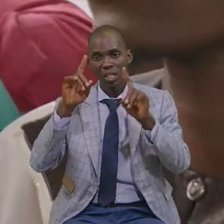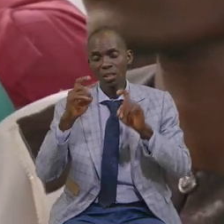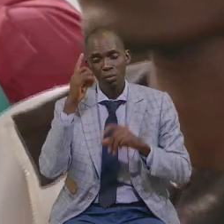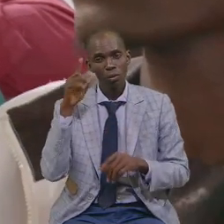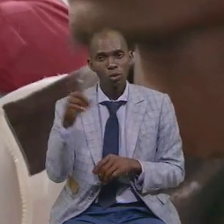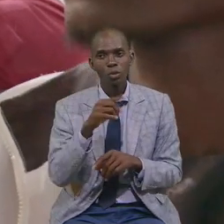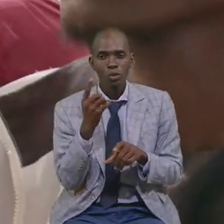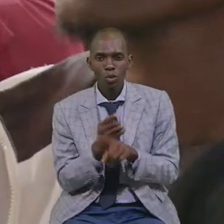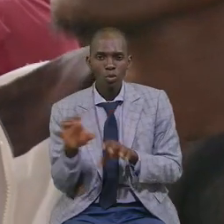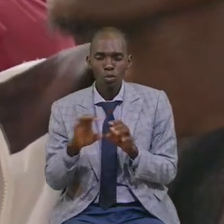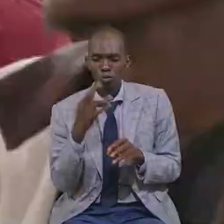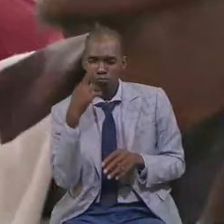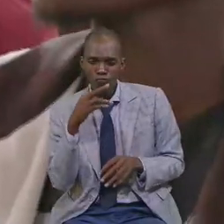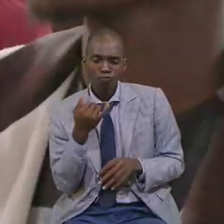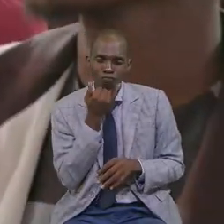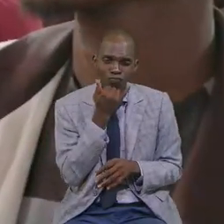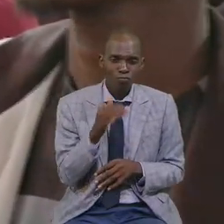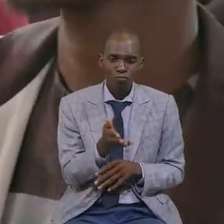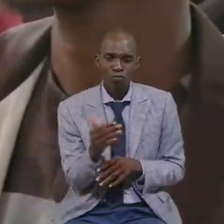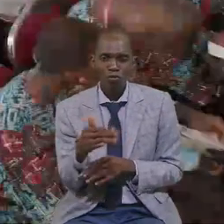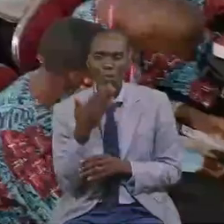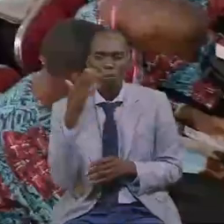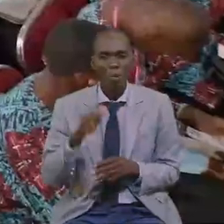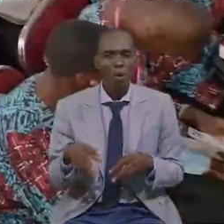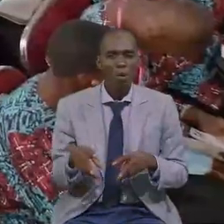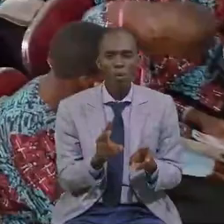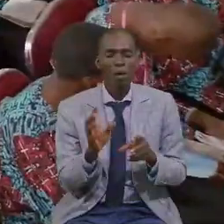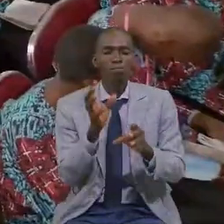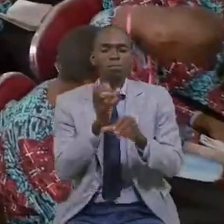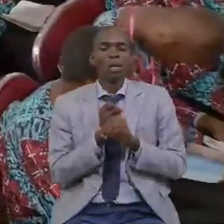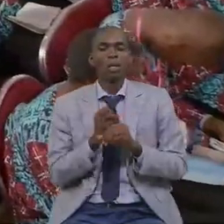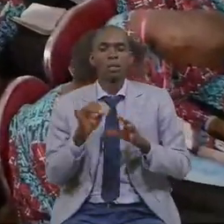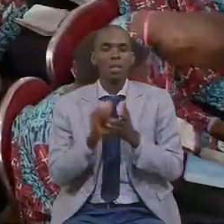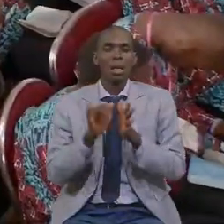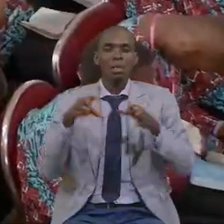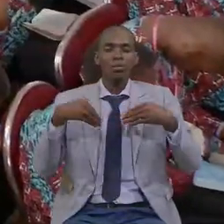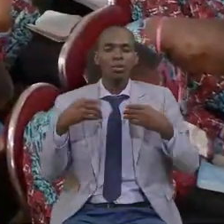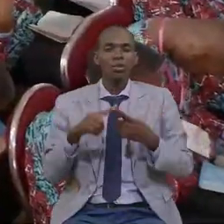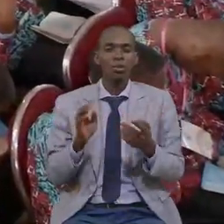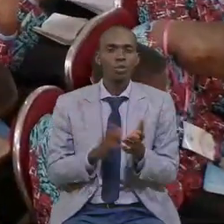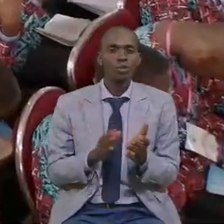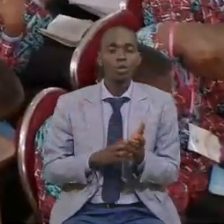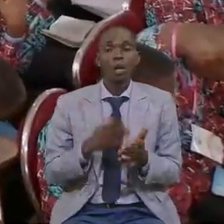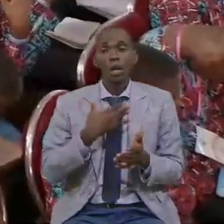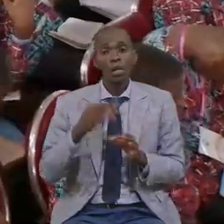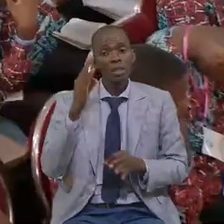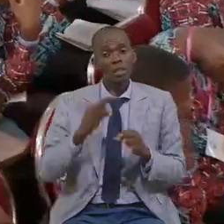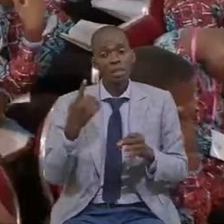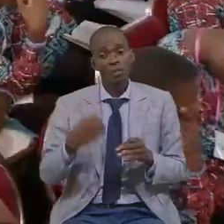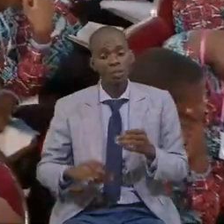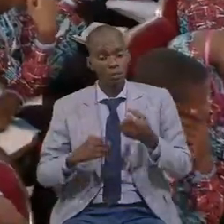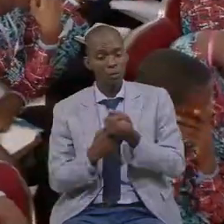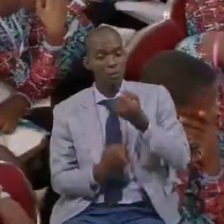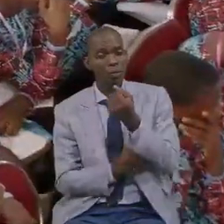have admission, but you don't have the knowledge, you don't have the foundation. And if the foundation be destroyed, what shall the righteous